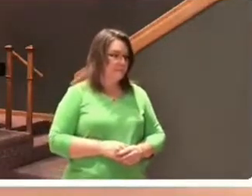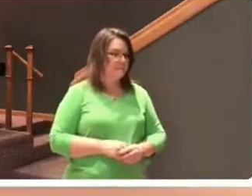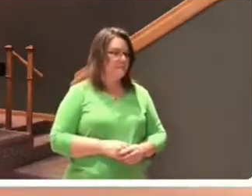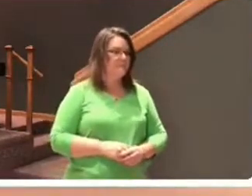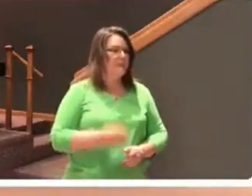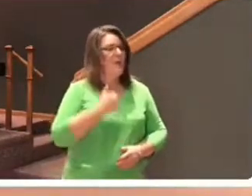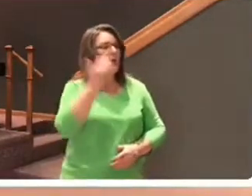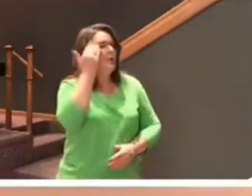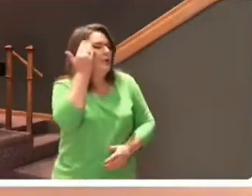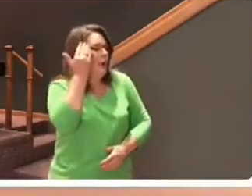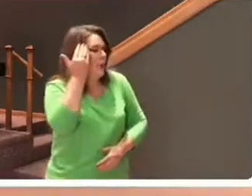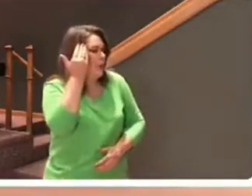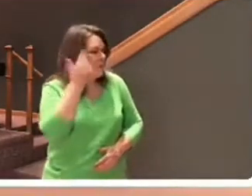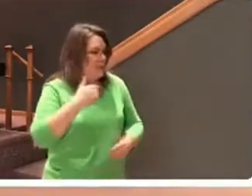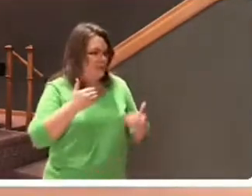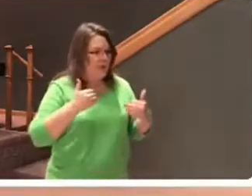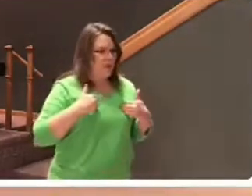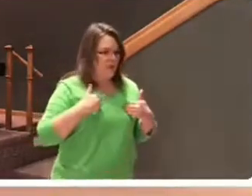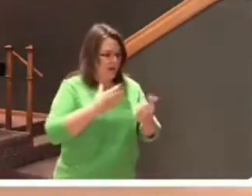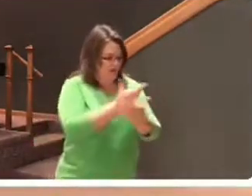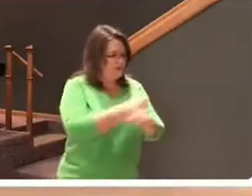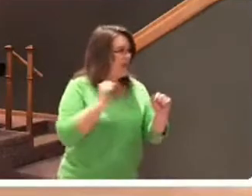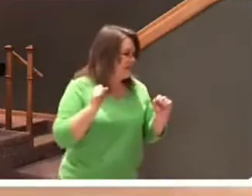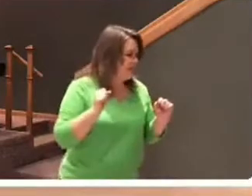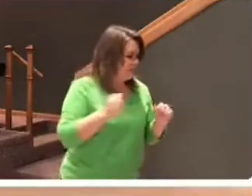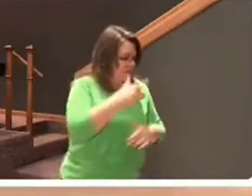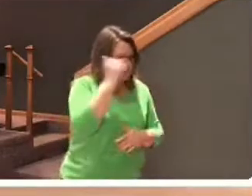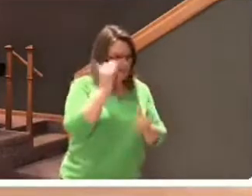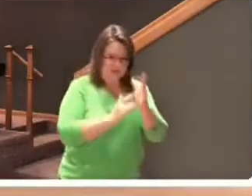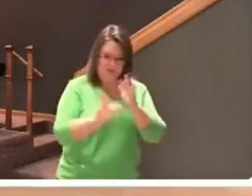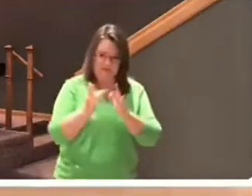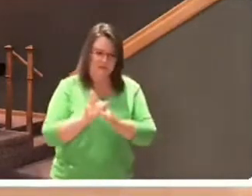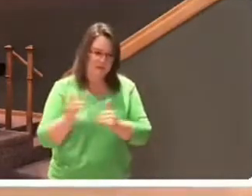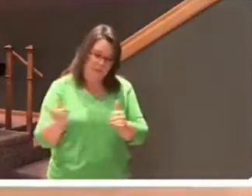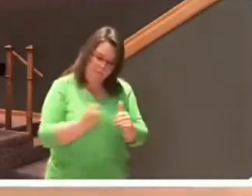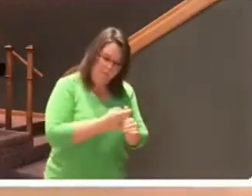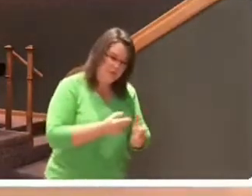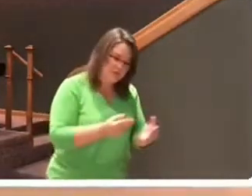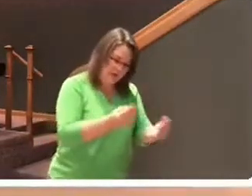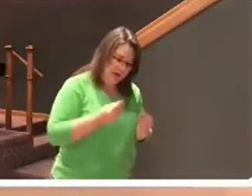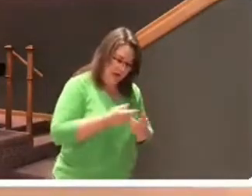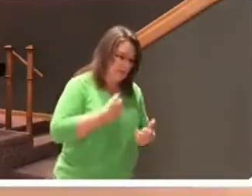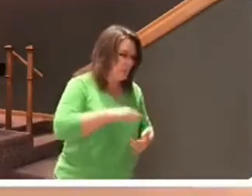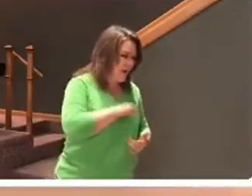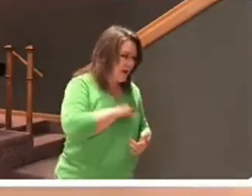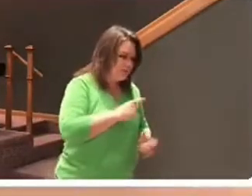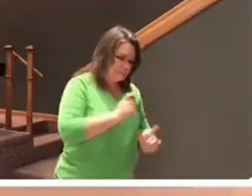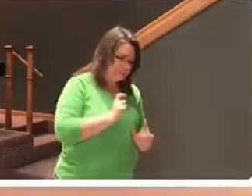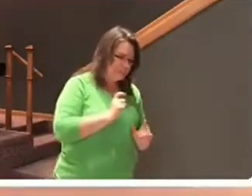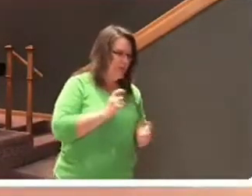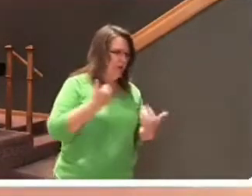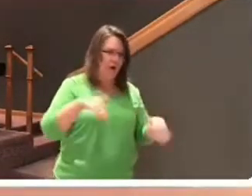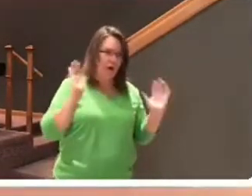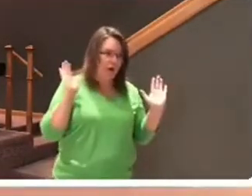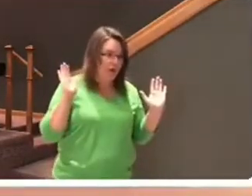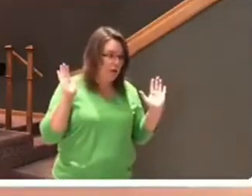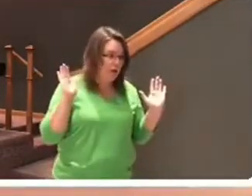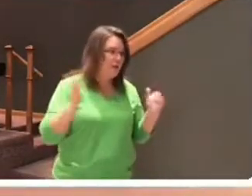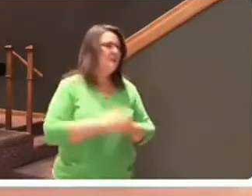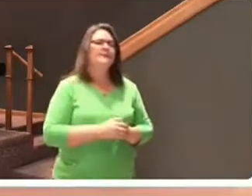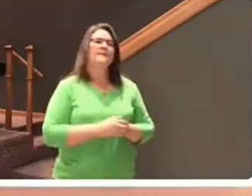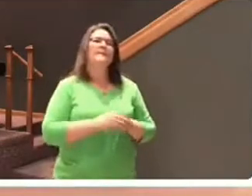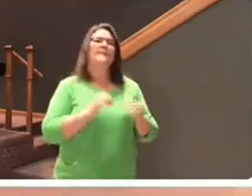You know, we know that we have salvation because Jesus first gave to us. He gave it all. If you